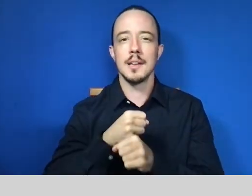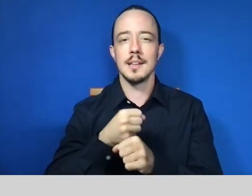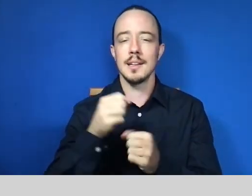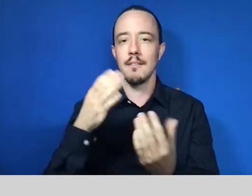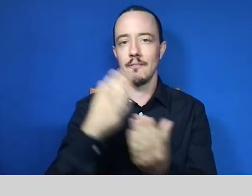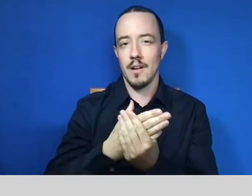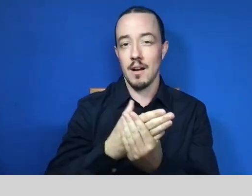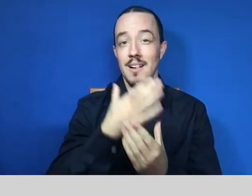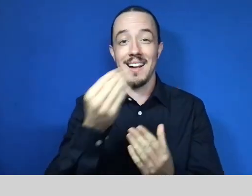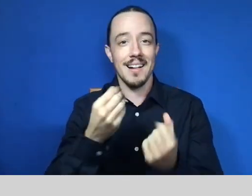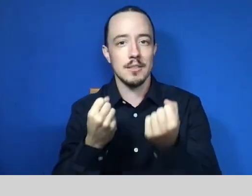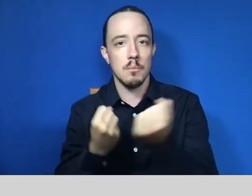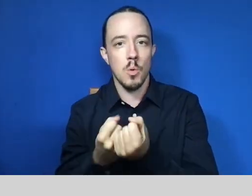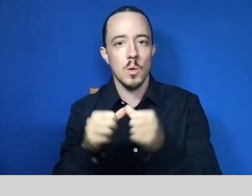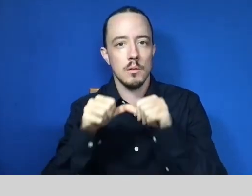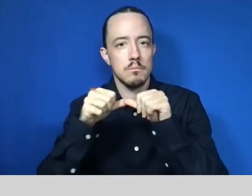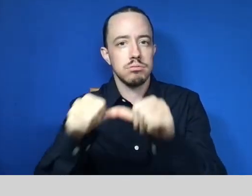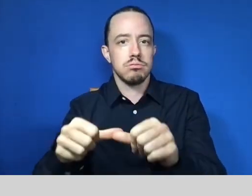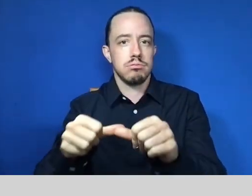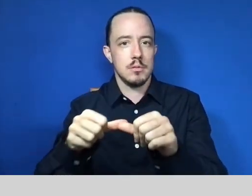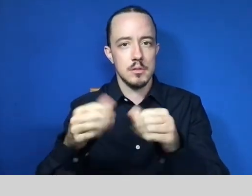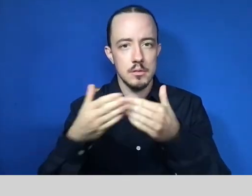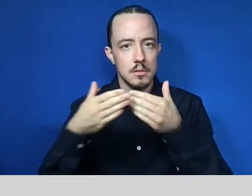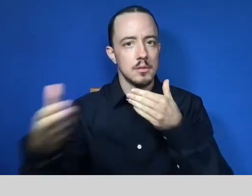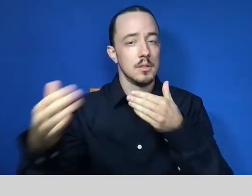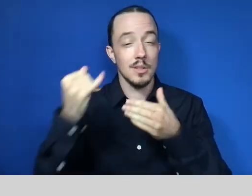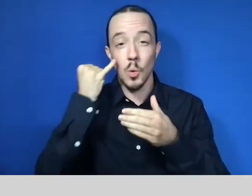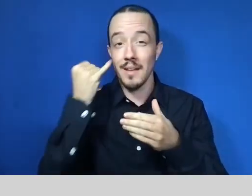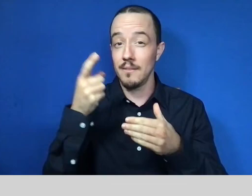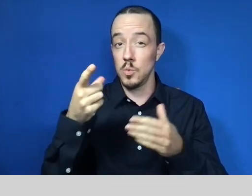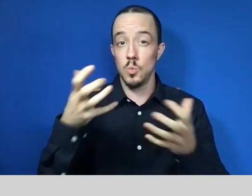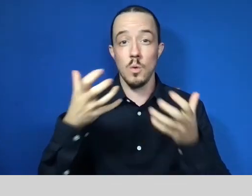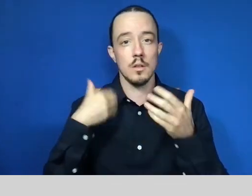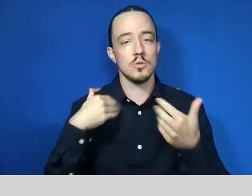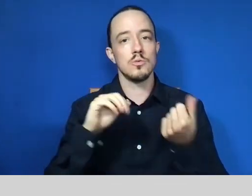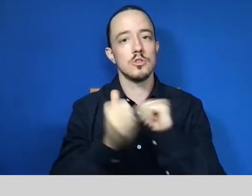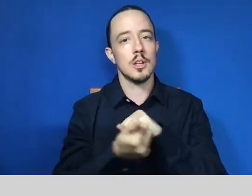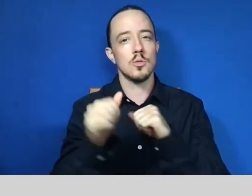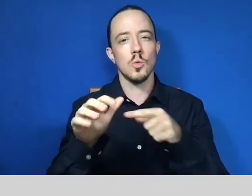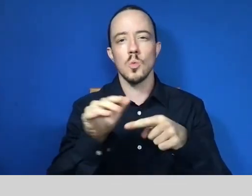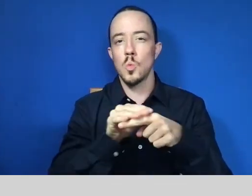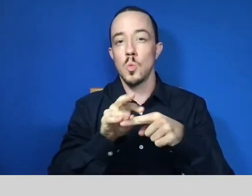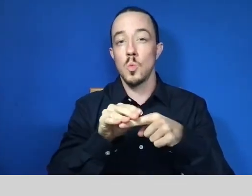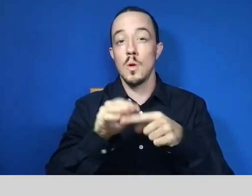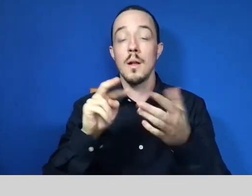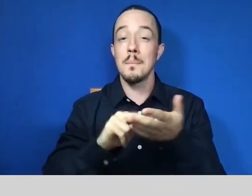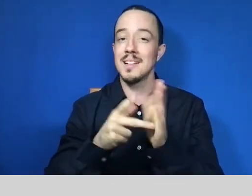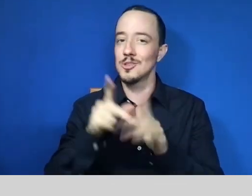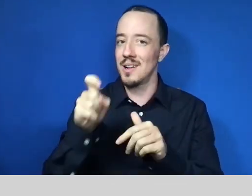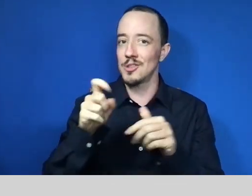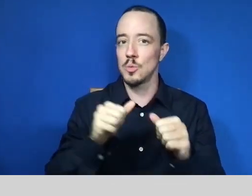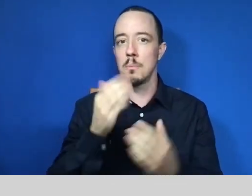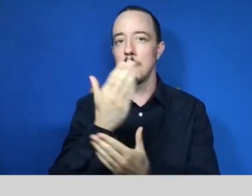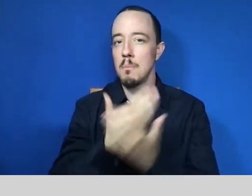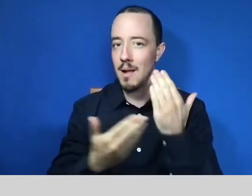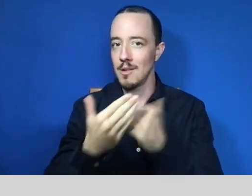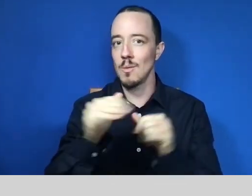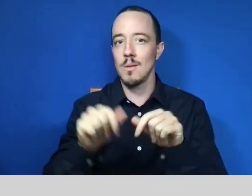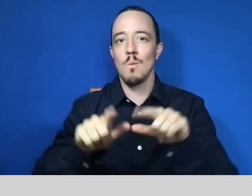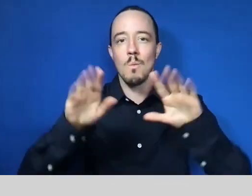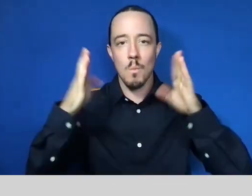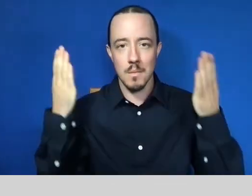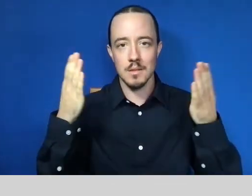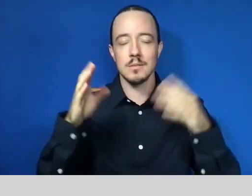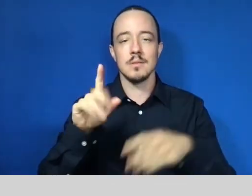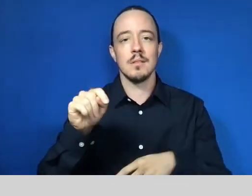creating the stub files and supporting the stub files. So if you want to change your code, you will have to manually go to the